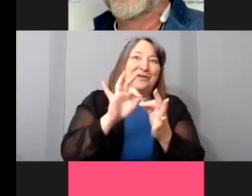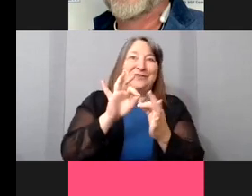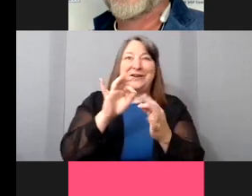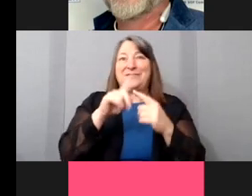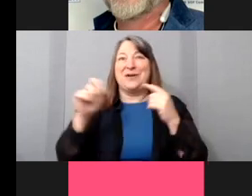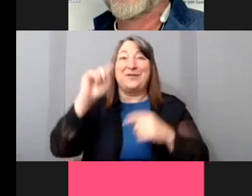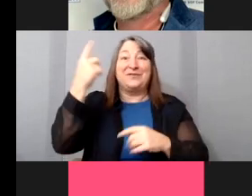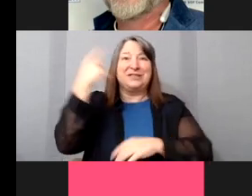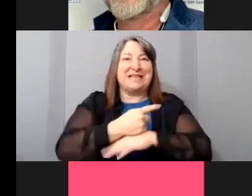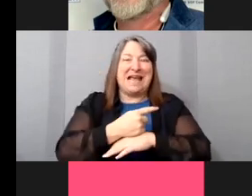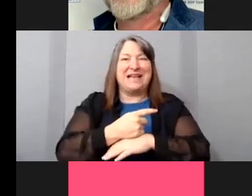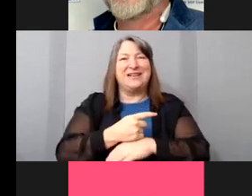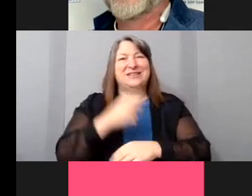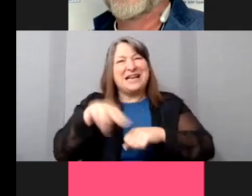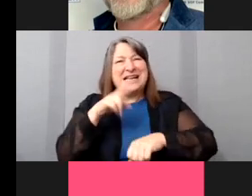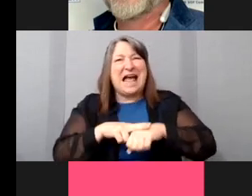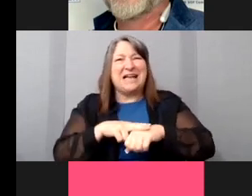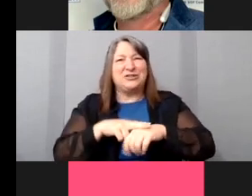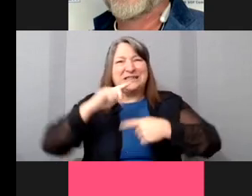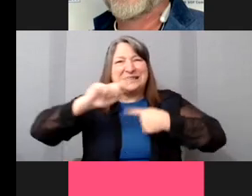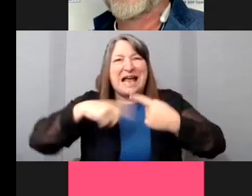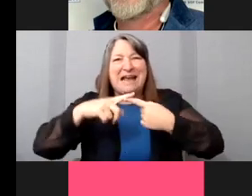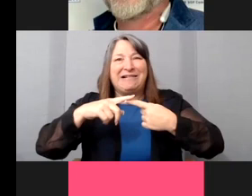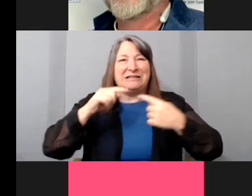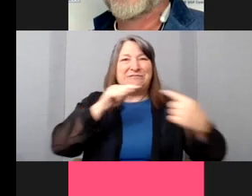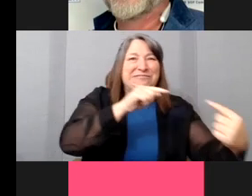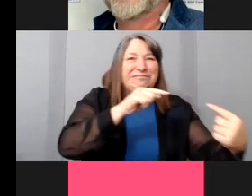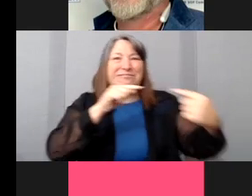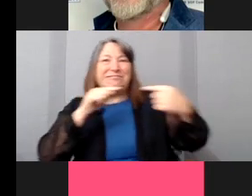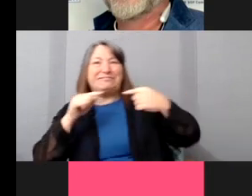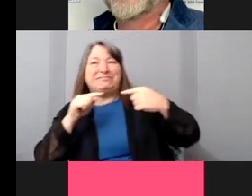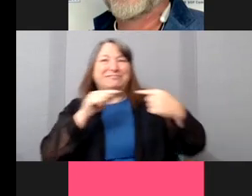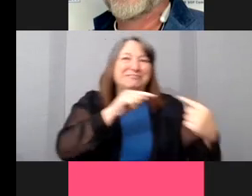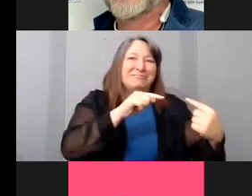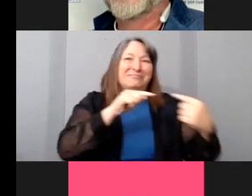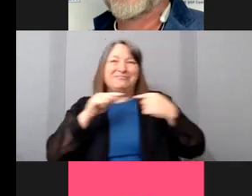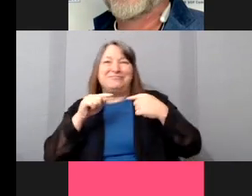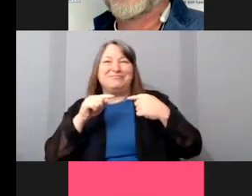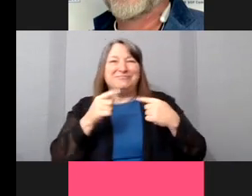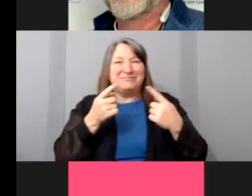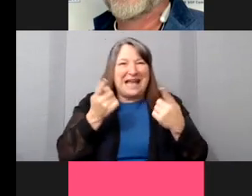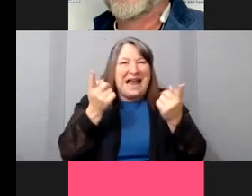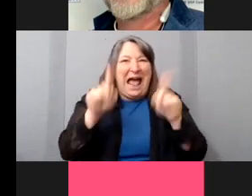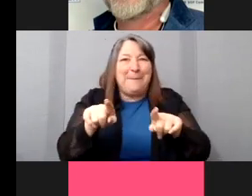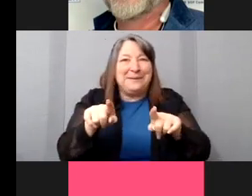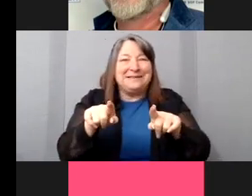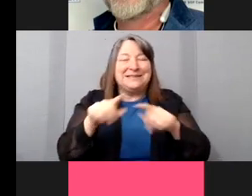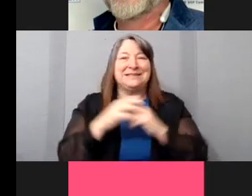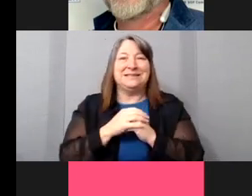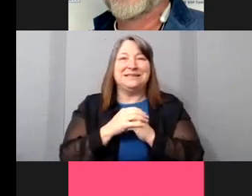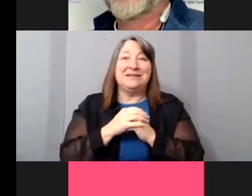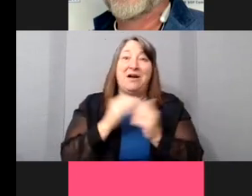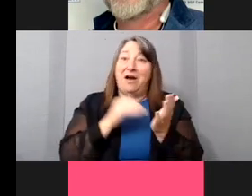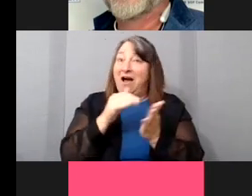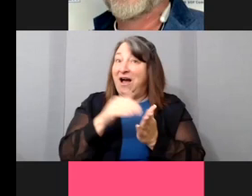push and pull that happens between mentors and young people. It often doesn't go according to plan,